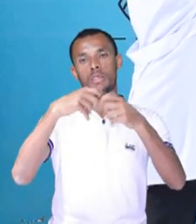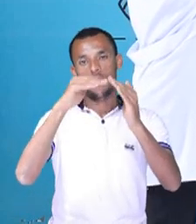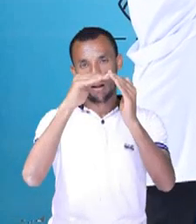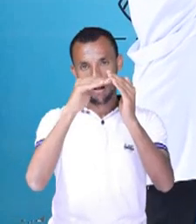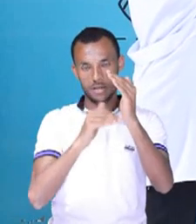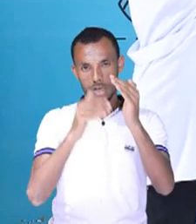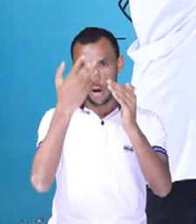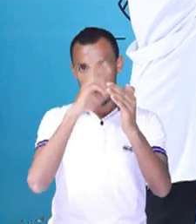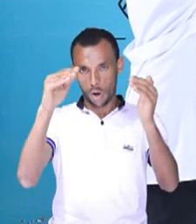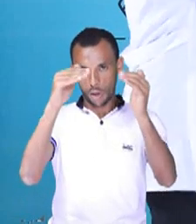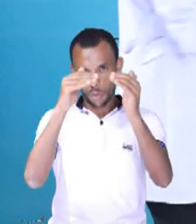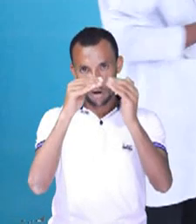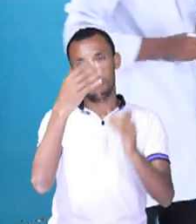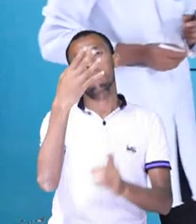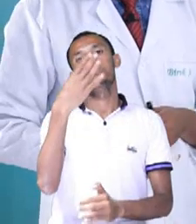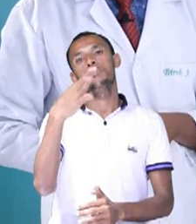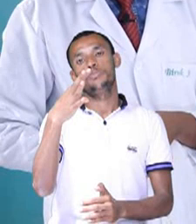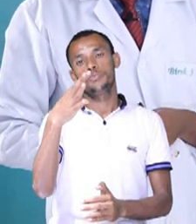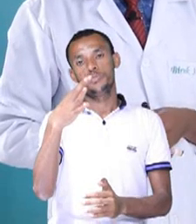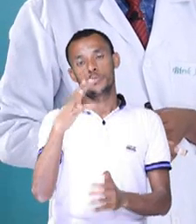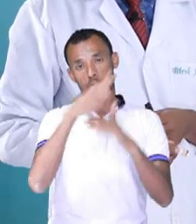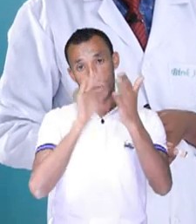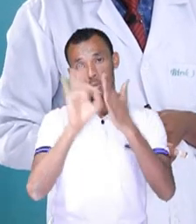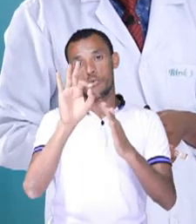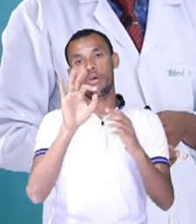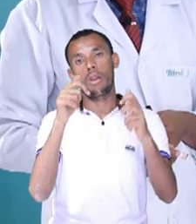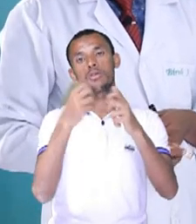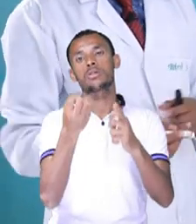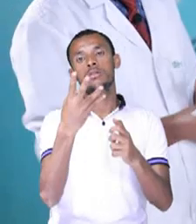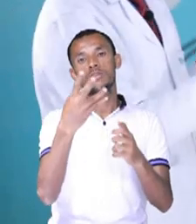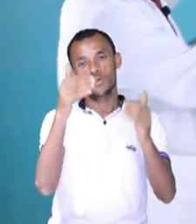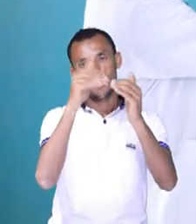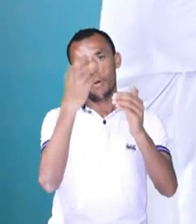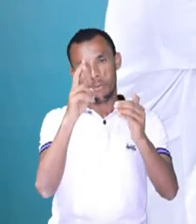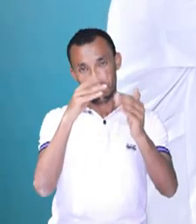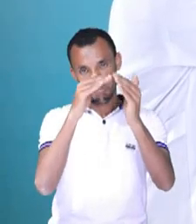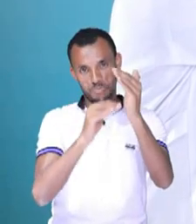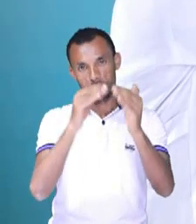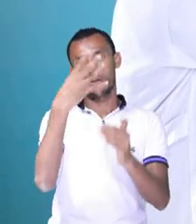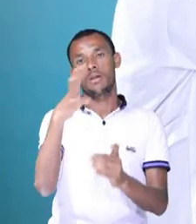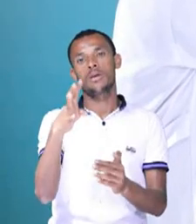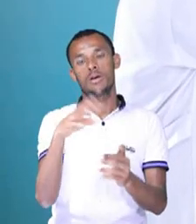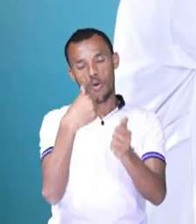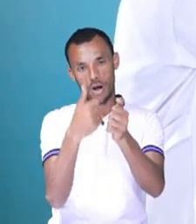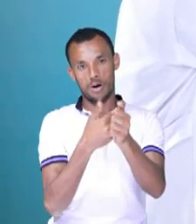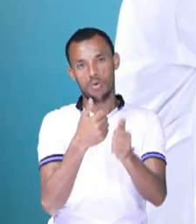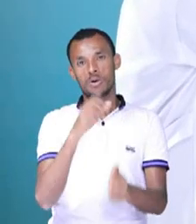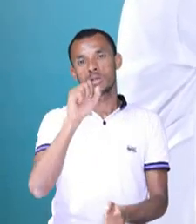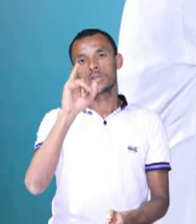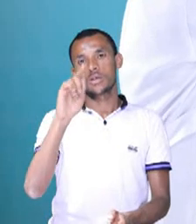less than or equals to 40. Less than or equals to 40, the order is this one.